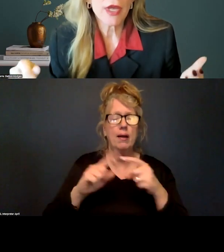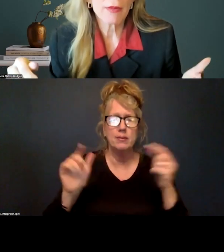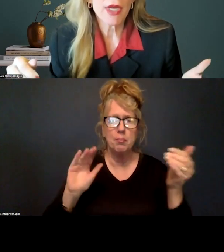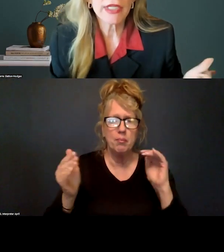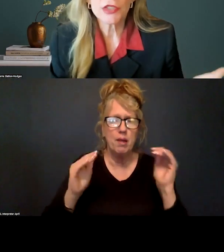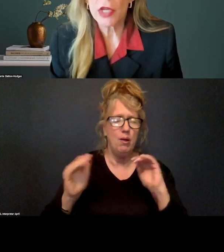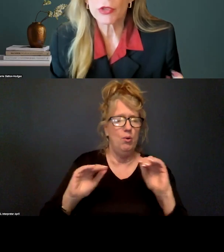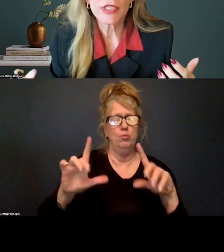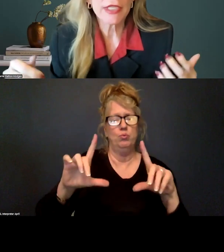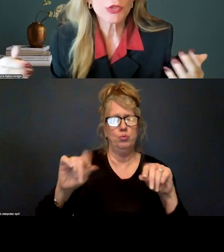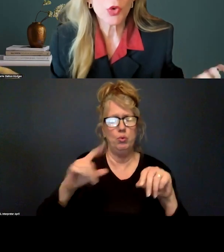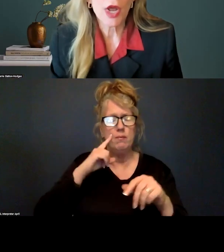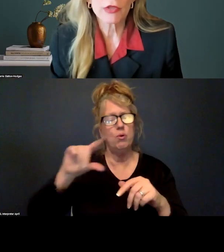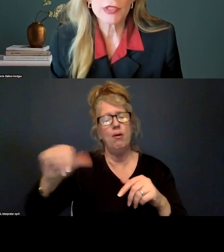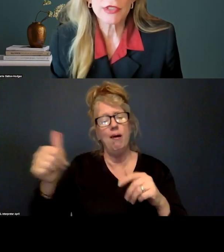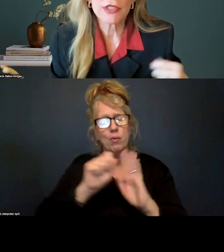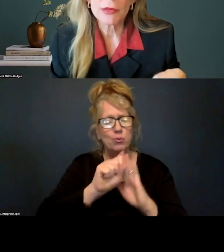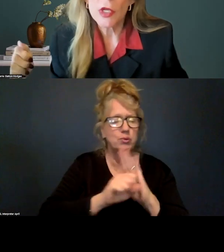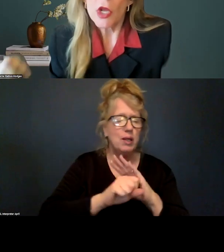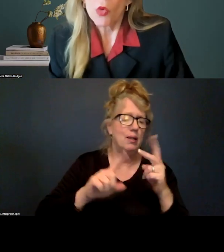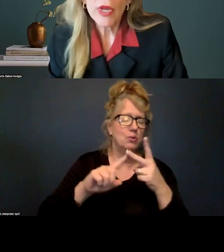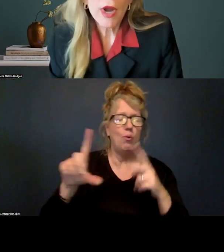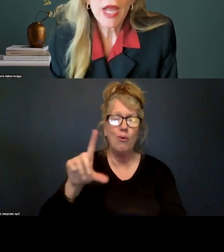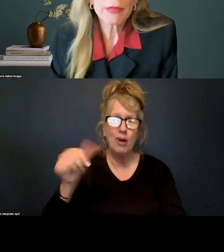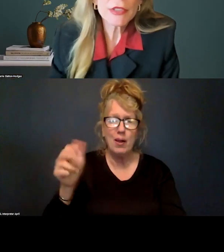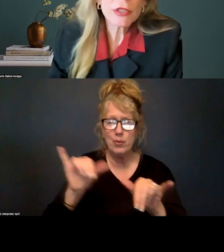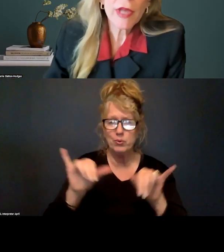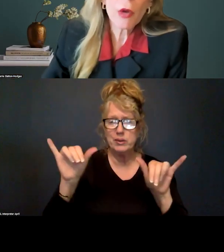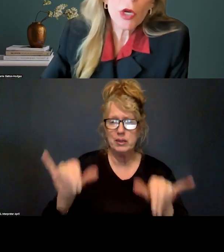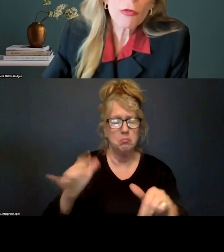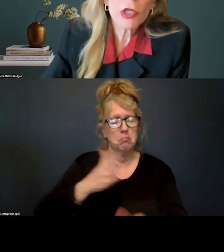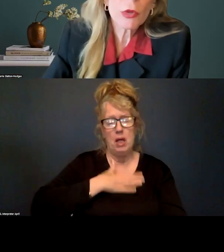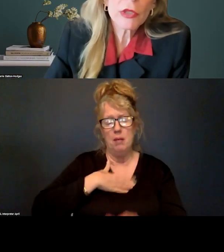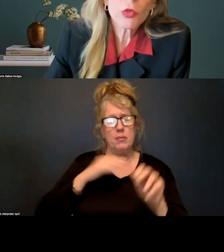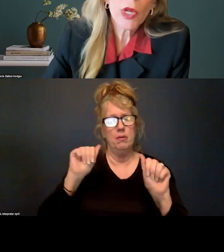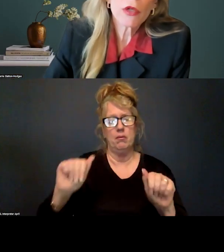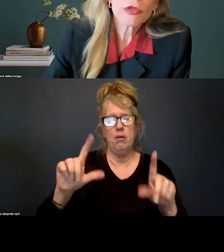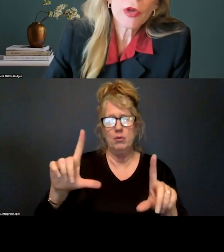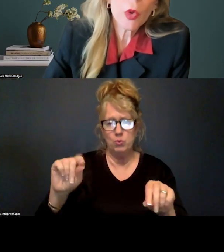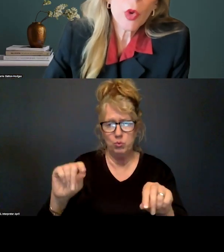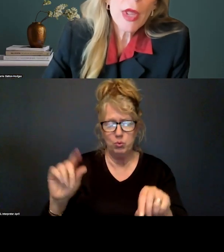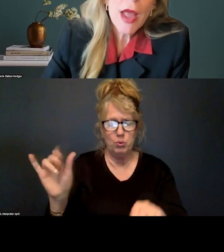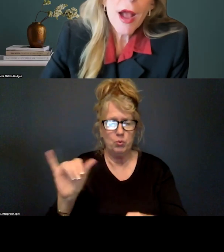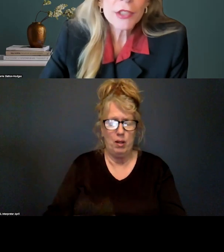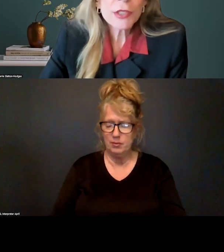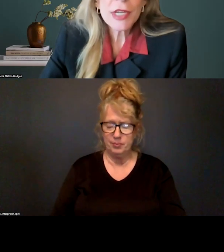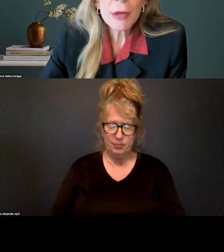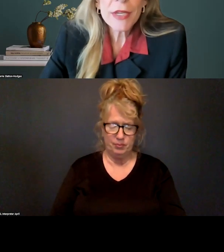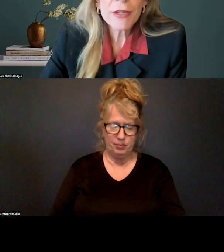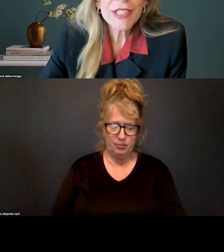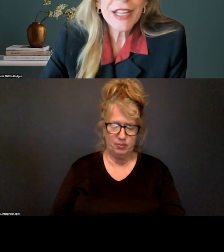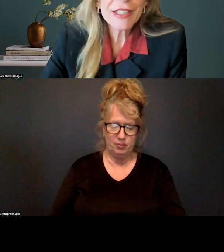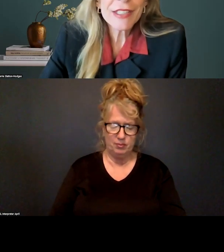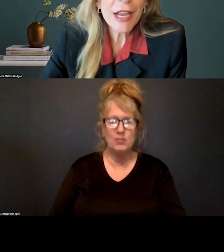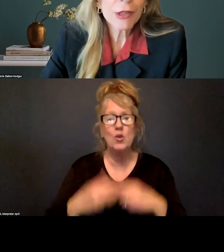doing against other states or other systems, we are happy to do that work for you as well. So I just